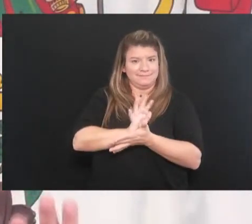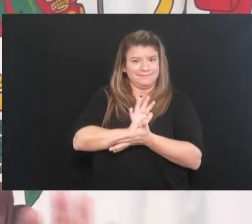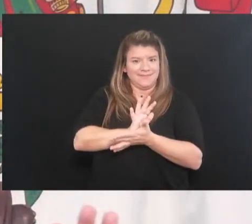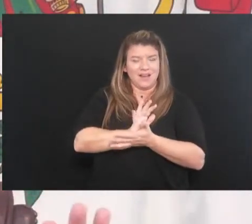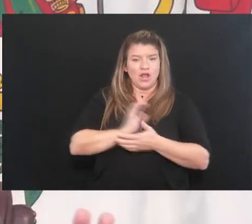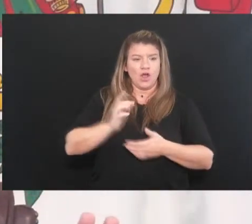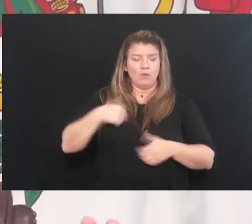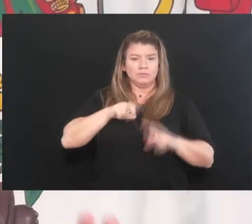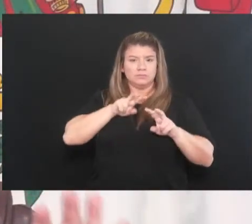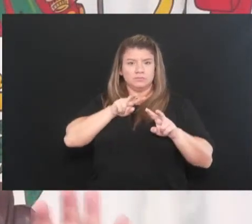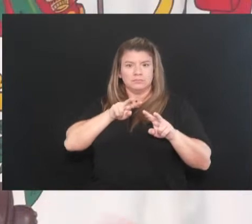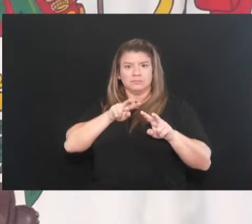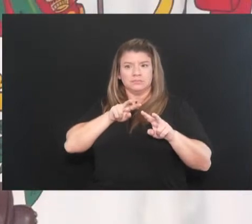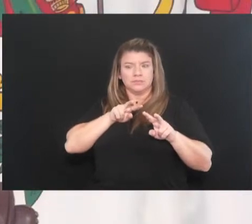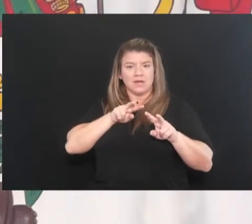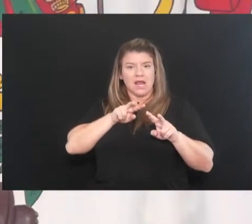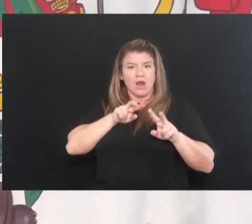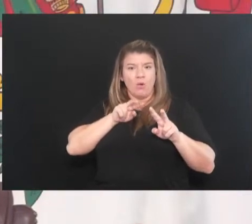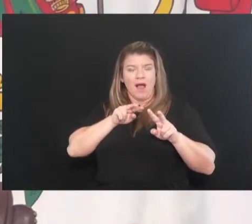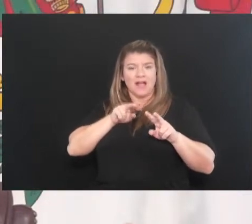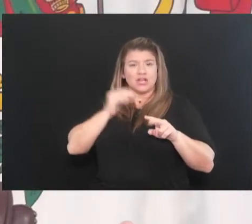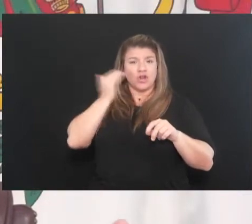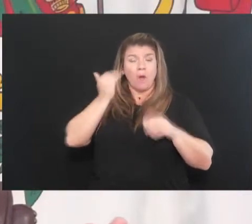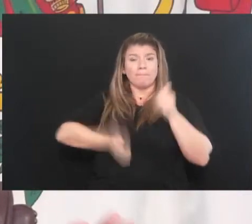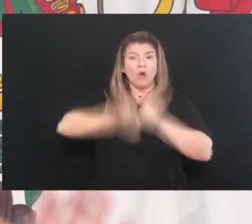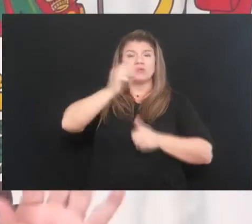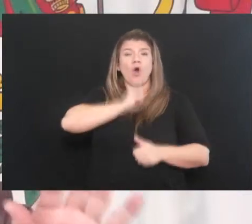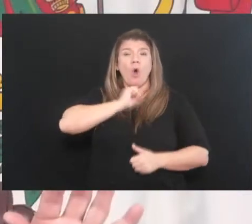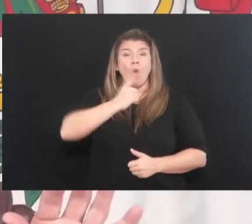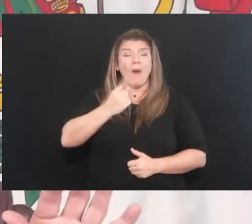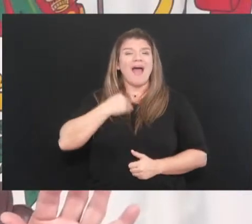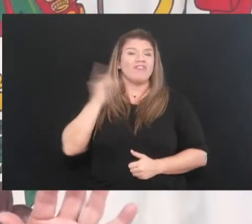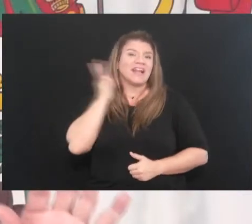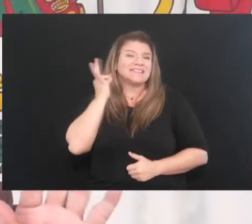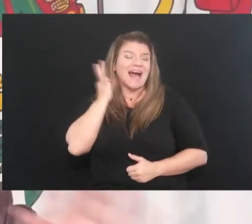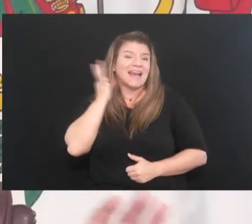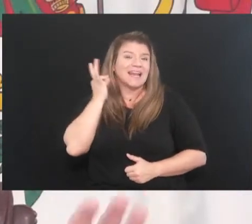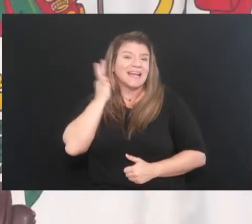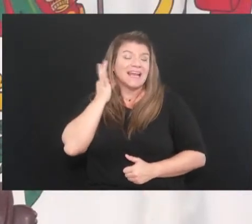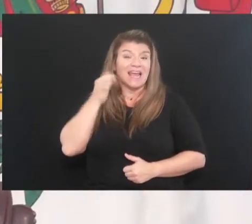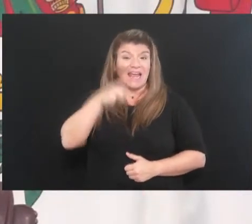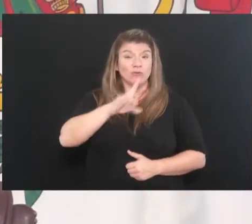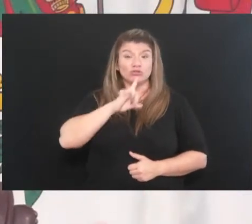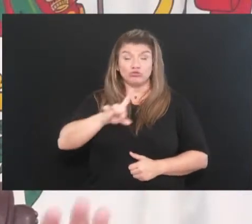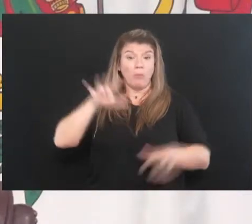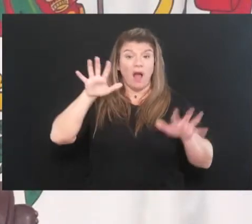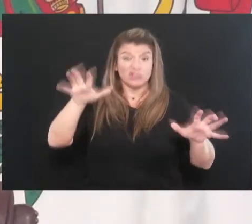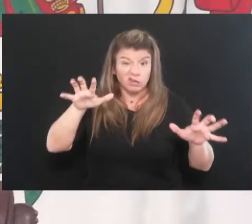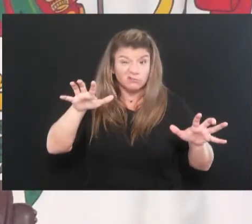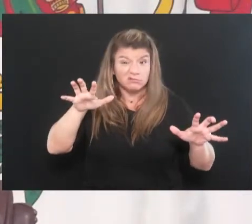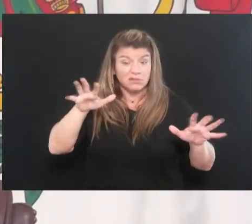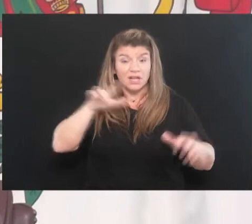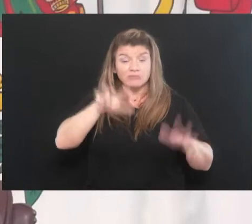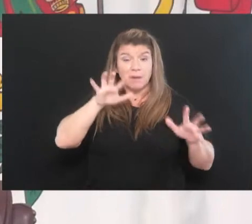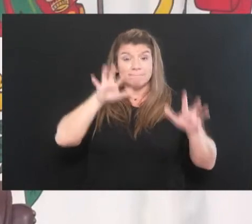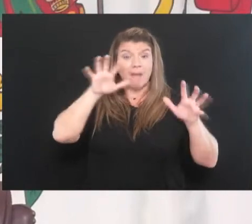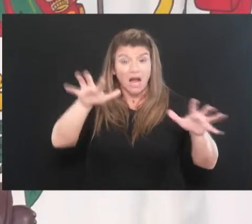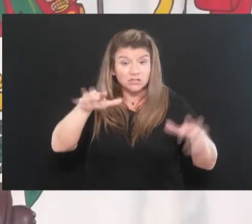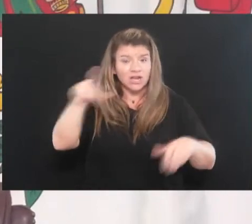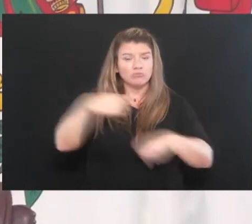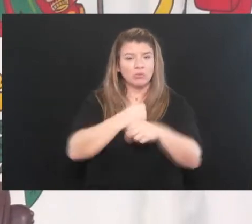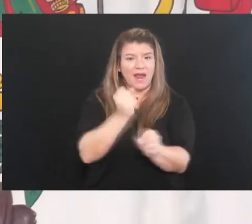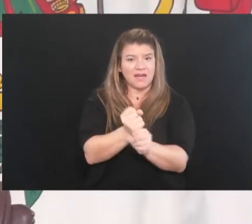around, a lot of them centered around Frankenstein. And Frankenstein was the monster that was